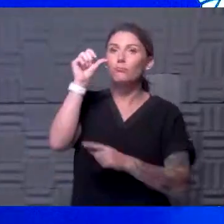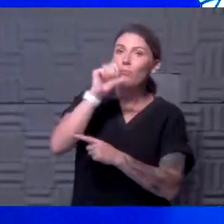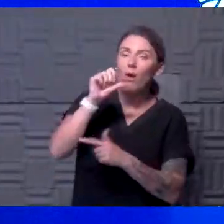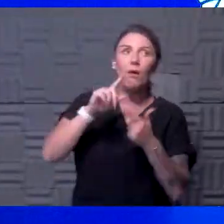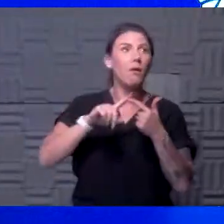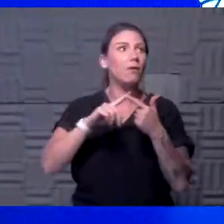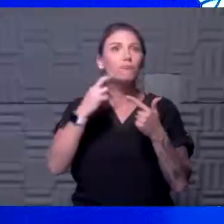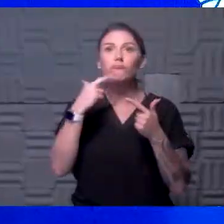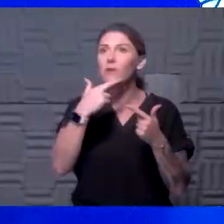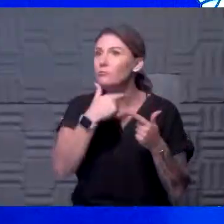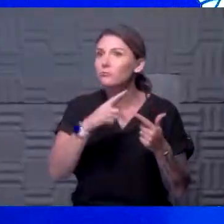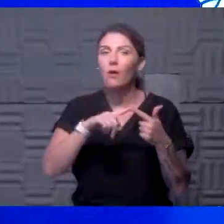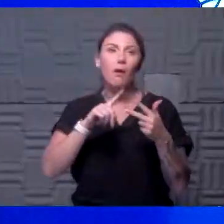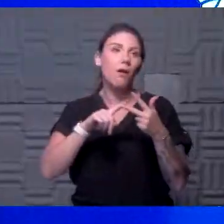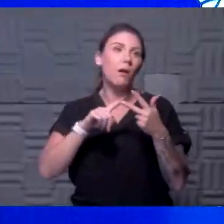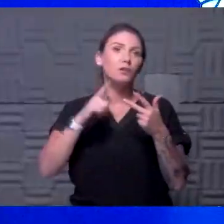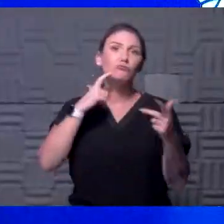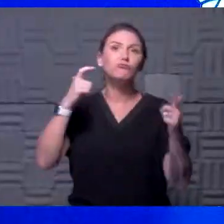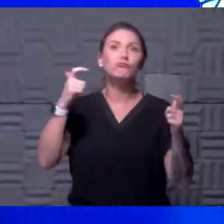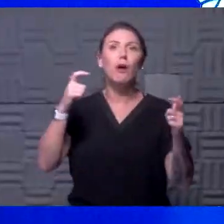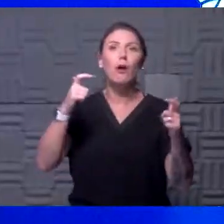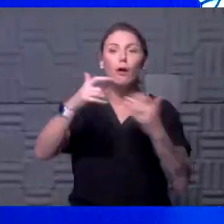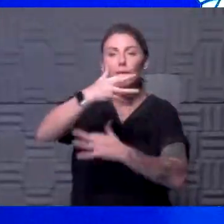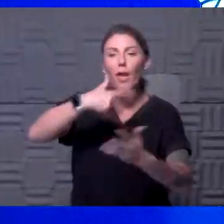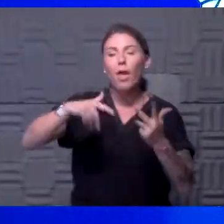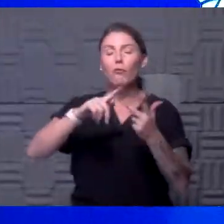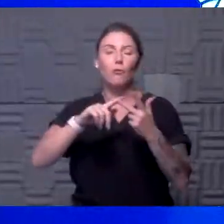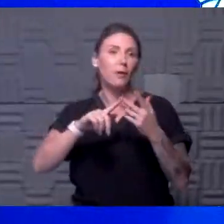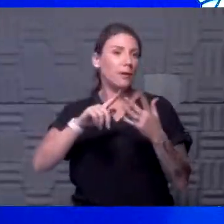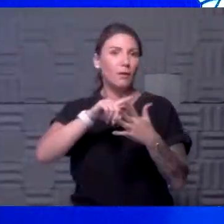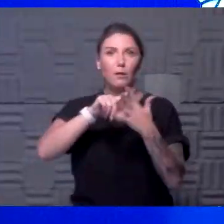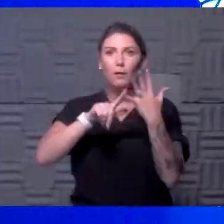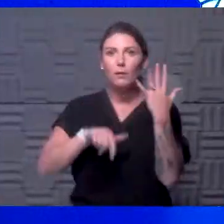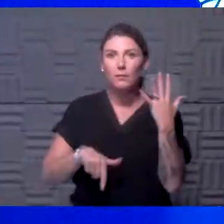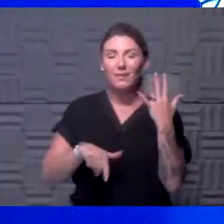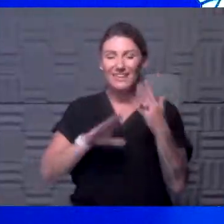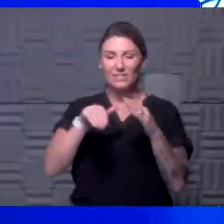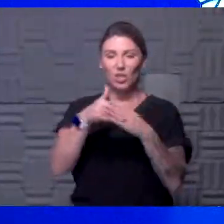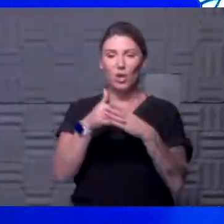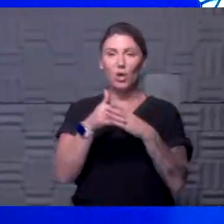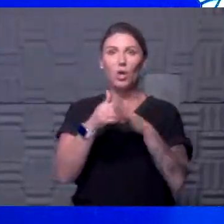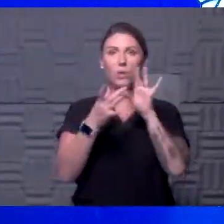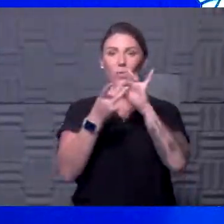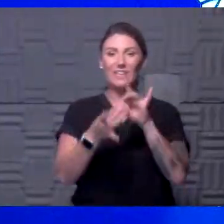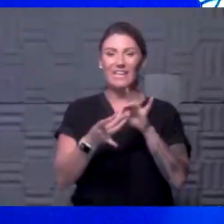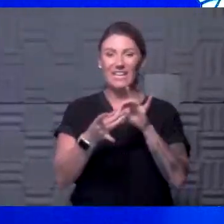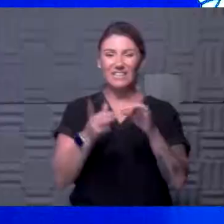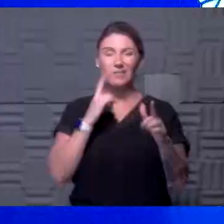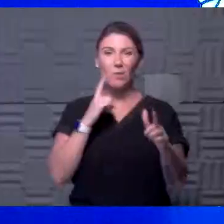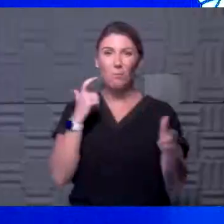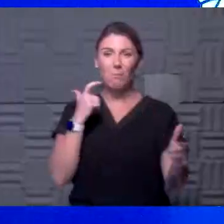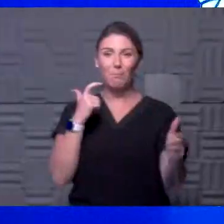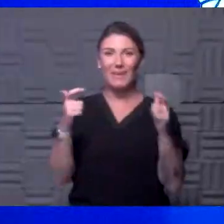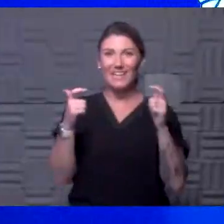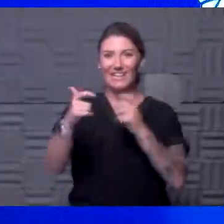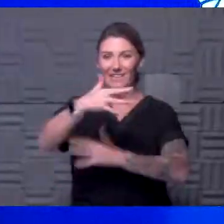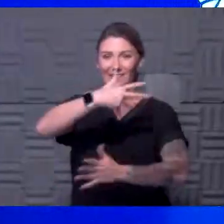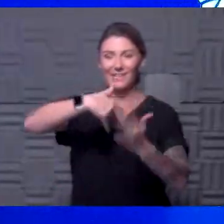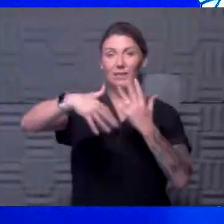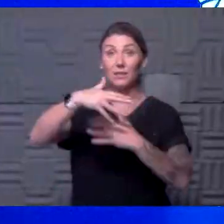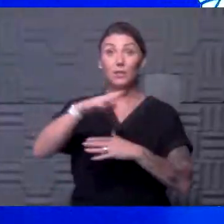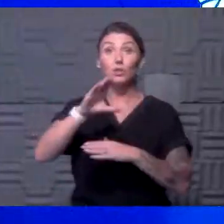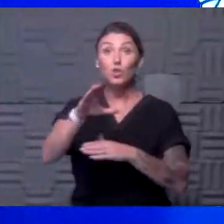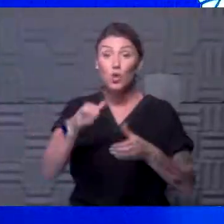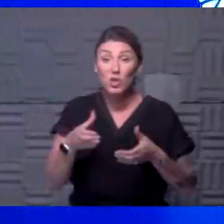I was in a big gathering for this. I would get a big gathering of that. And it's all about those big things because your chances go